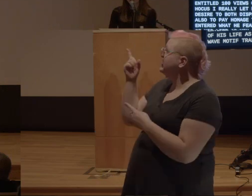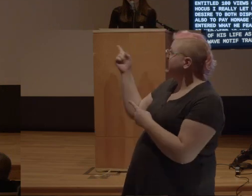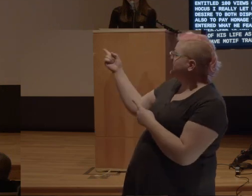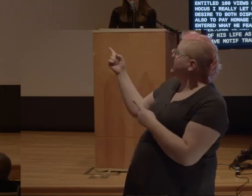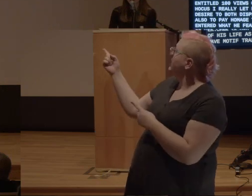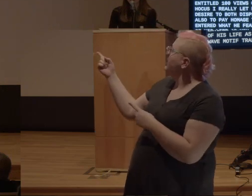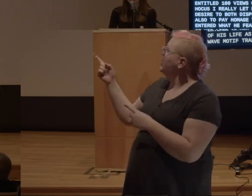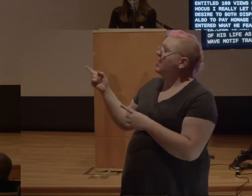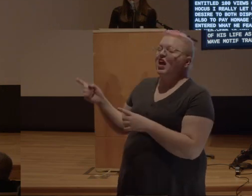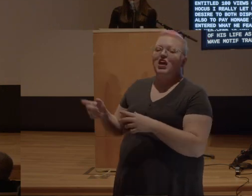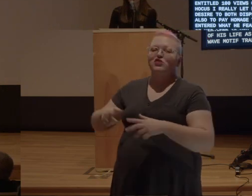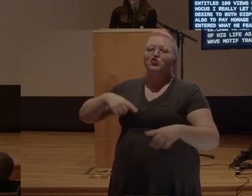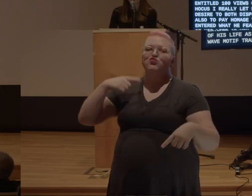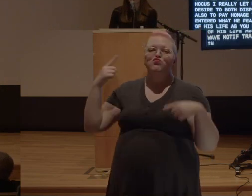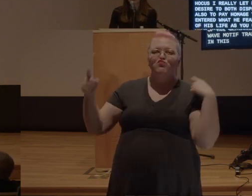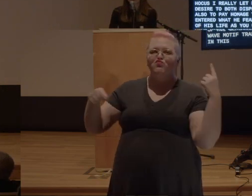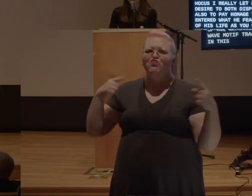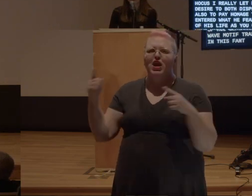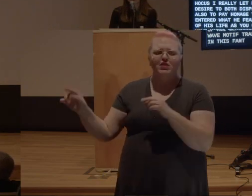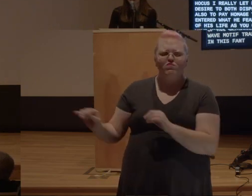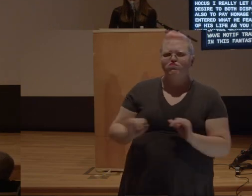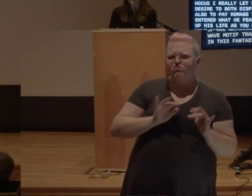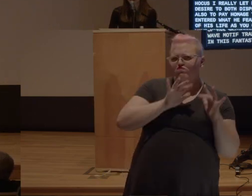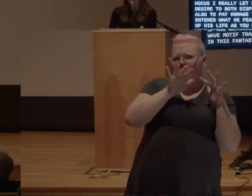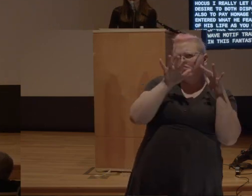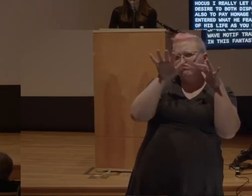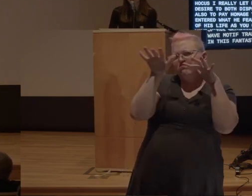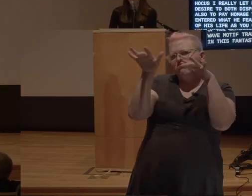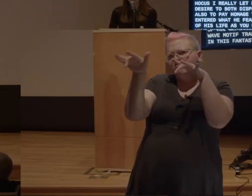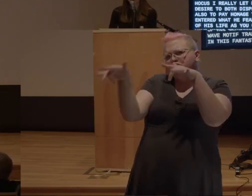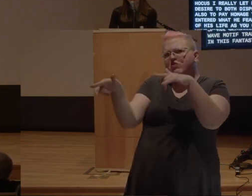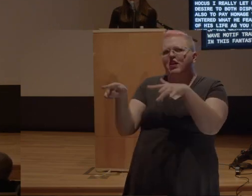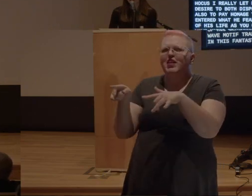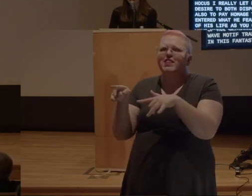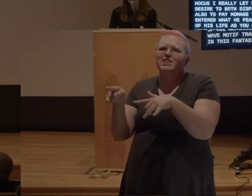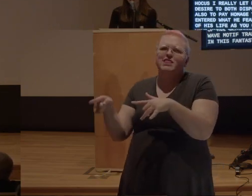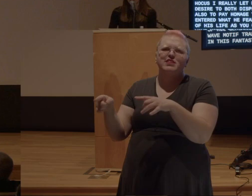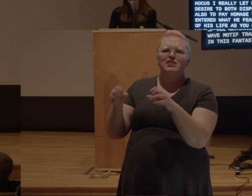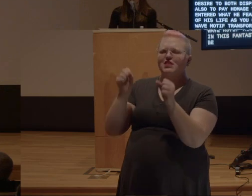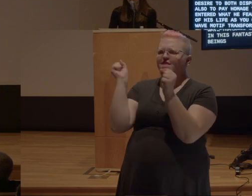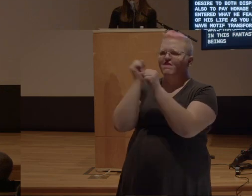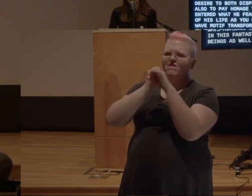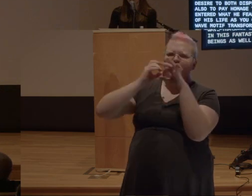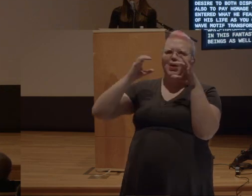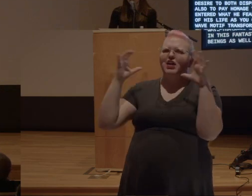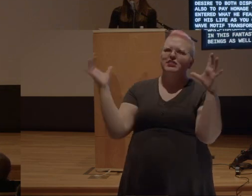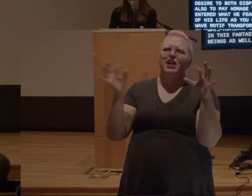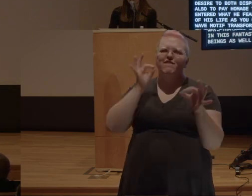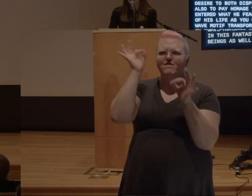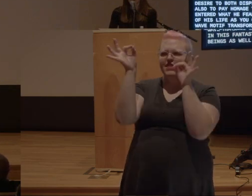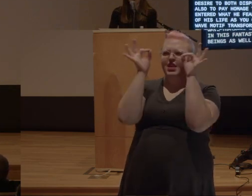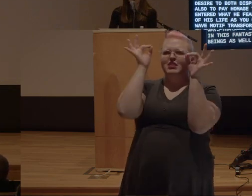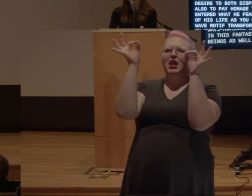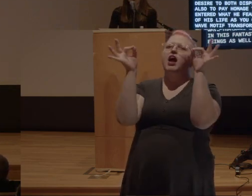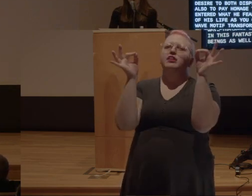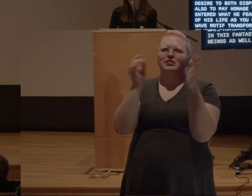even wilder in this fantastic series of designs, and mythical beings as well as humans enter the artist's pictorial